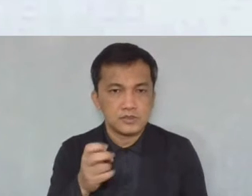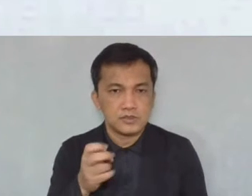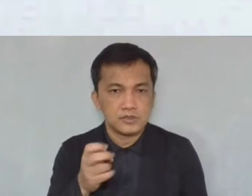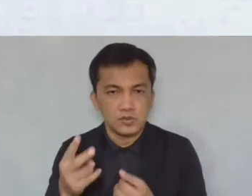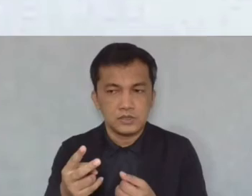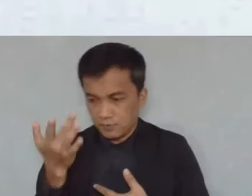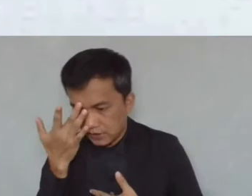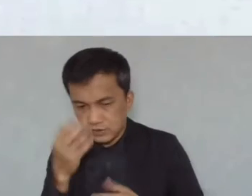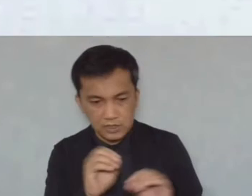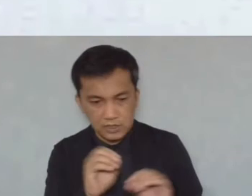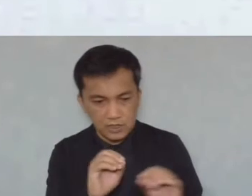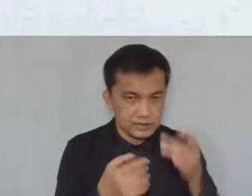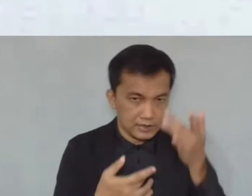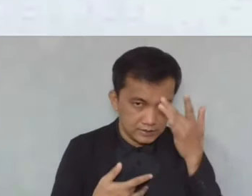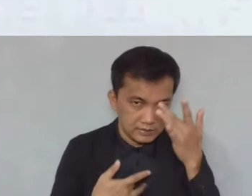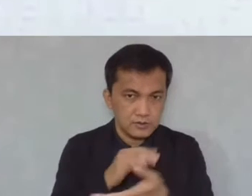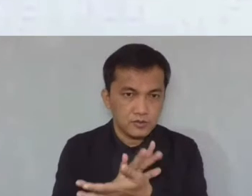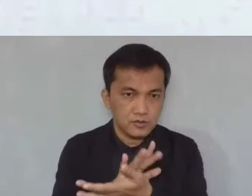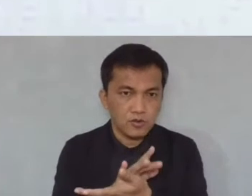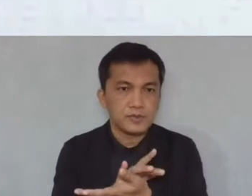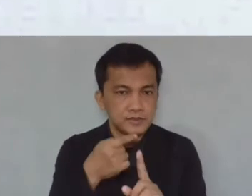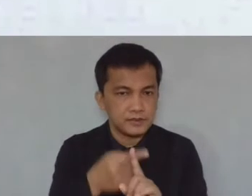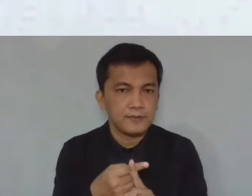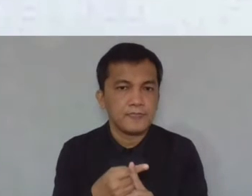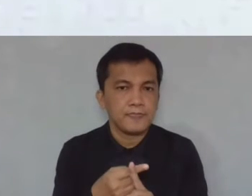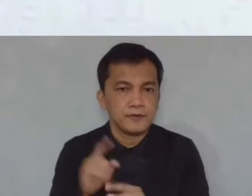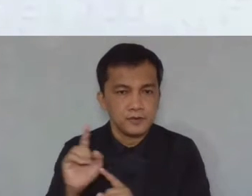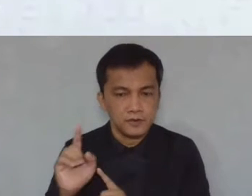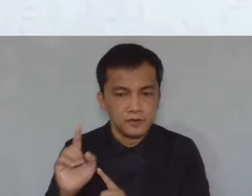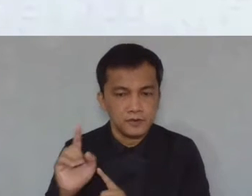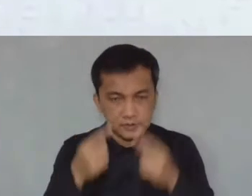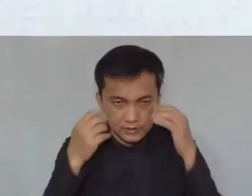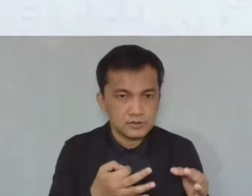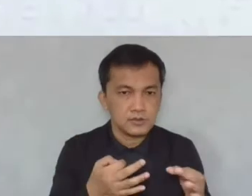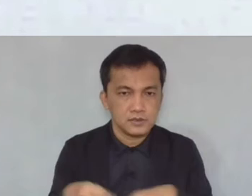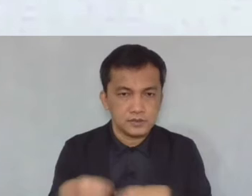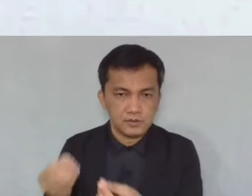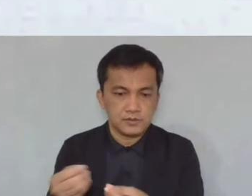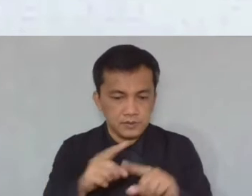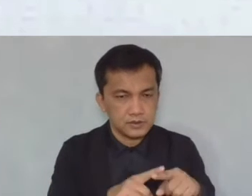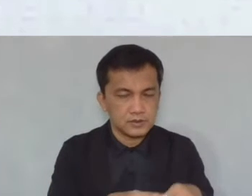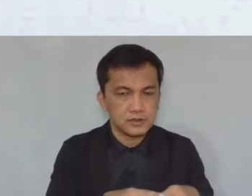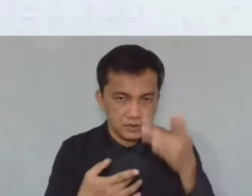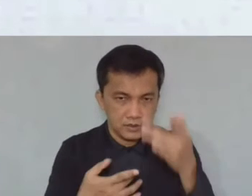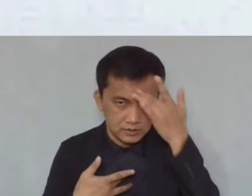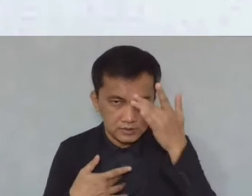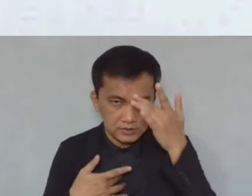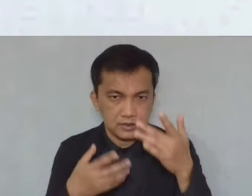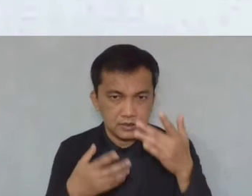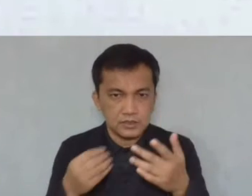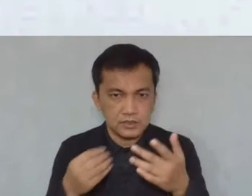and identified COVID positive. Corresponding disposition will be given depending on the symptom and